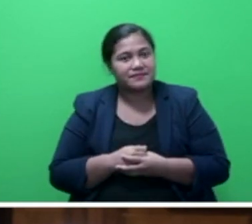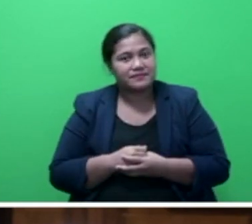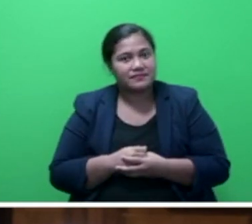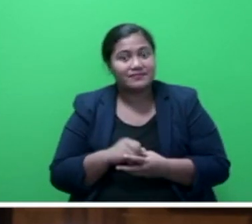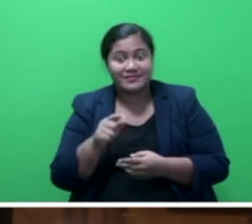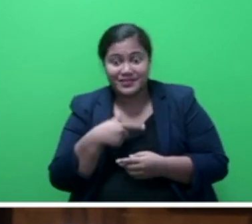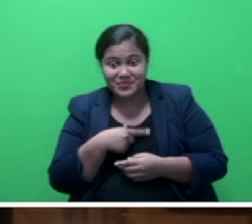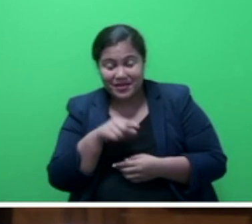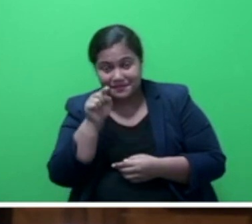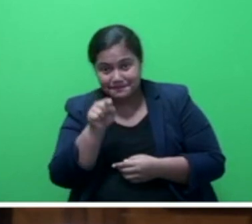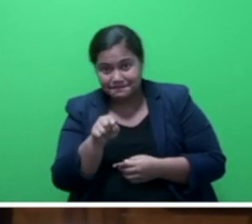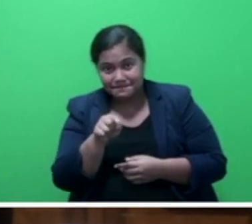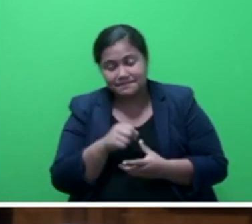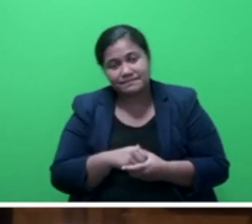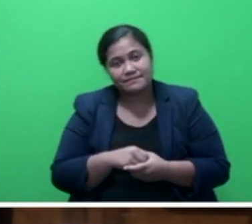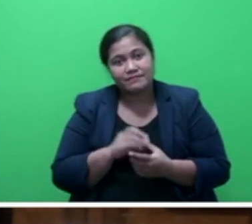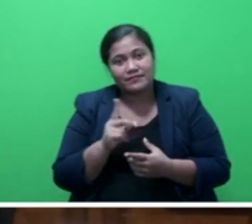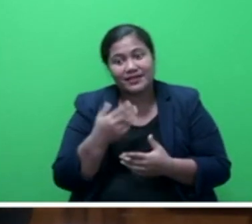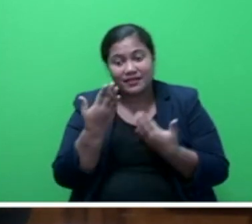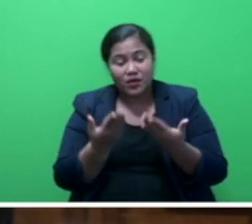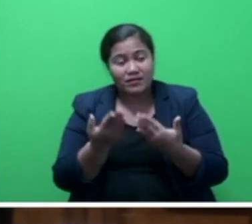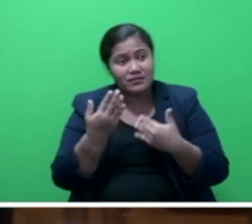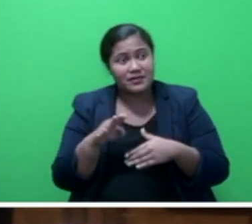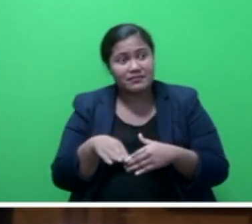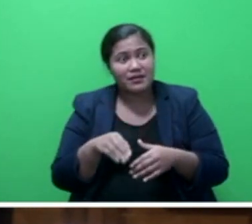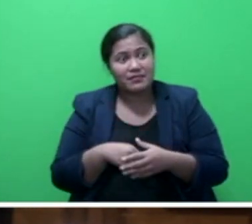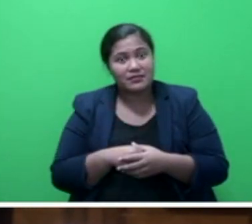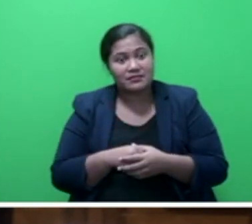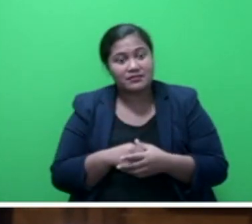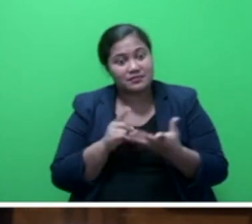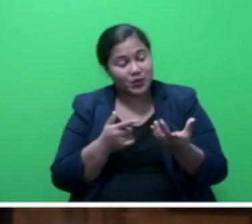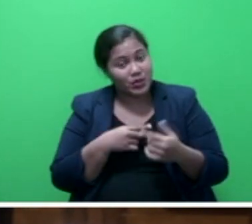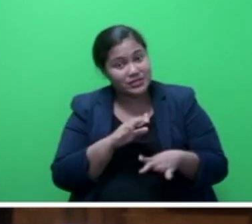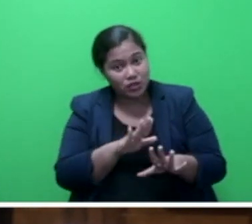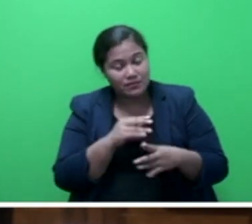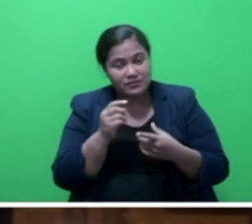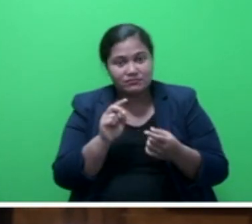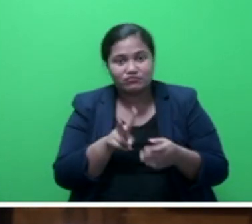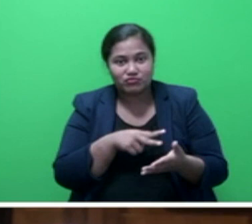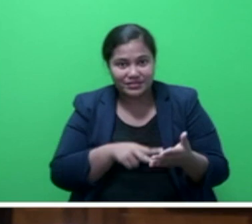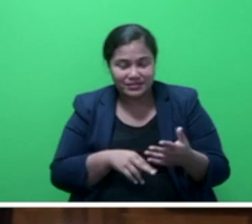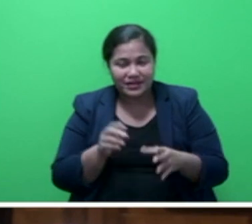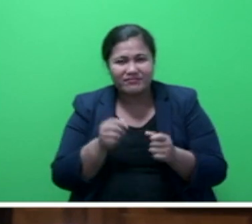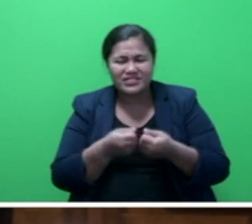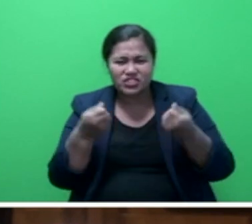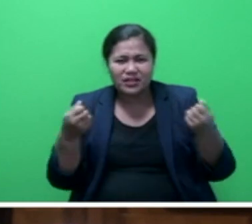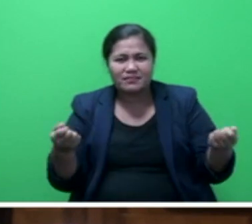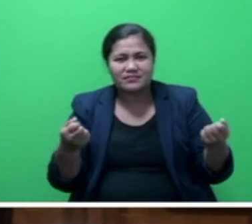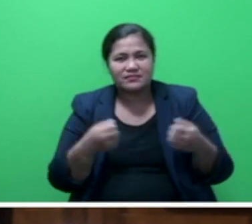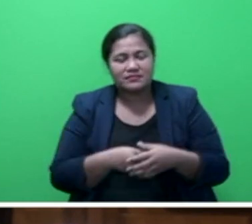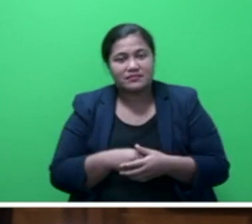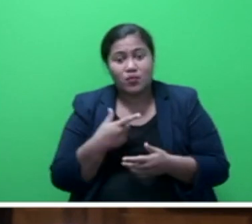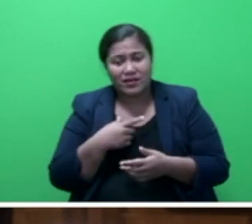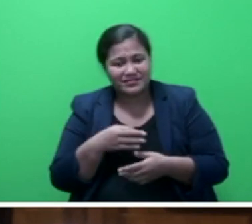particular instance, if the honourable member stopped reading the Fiji Times, that the reason why the